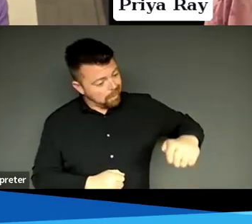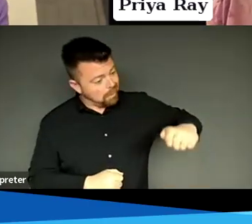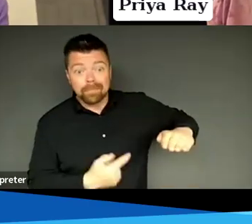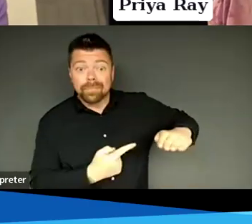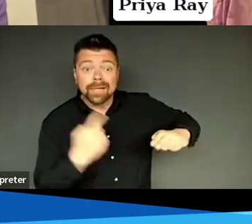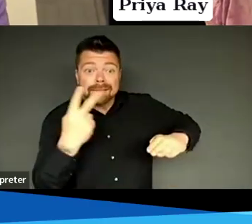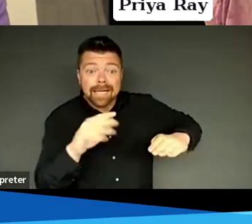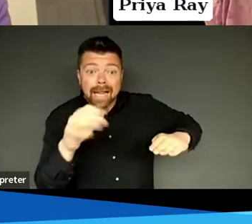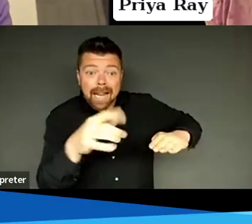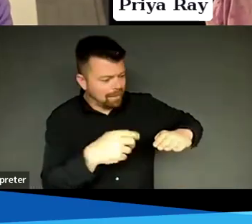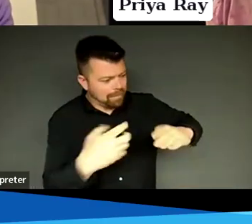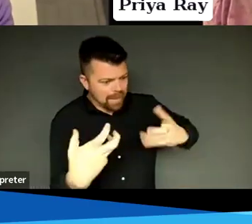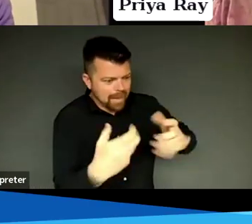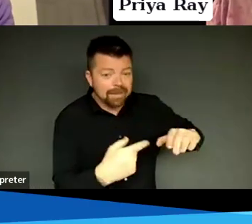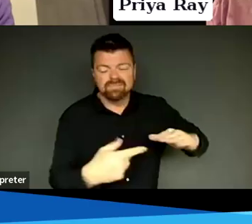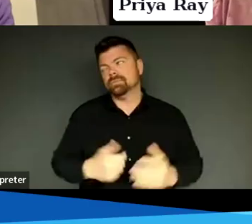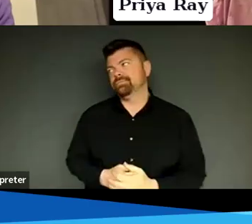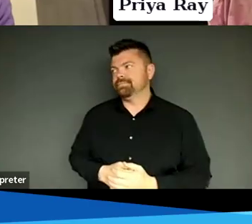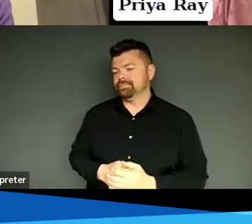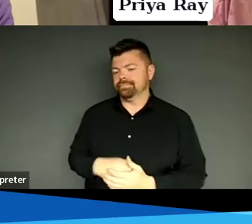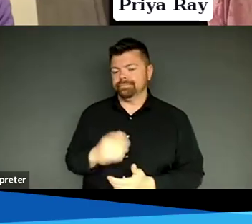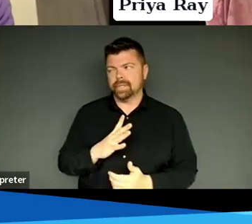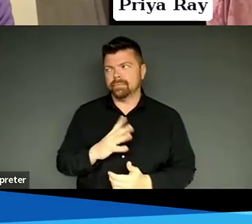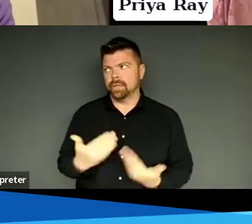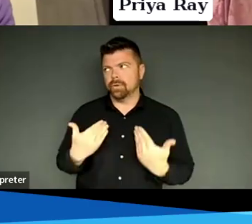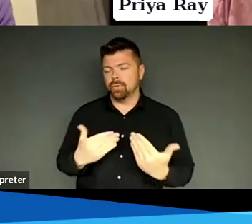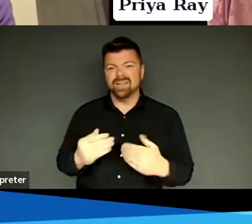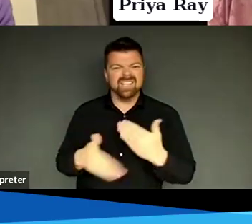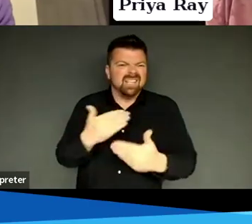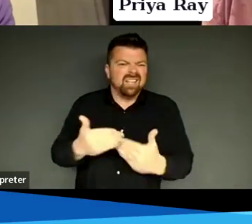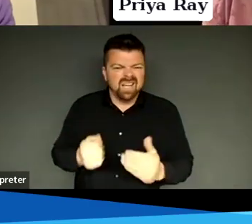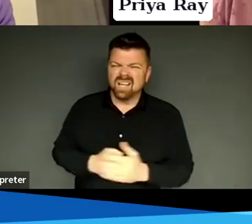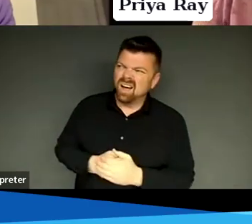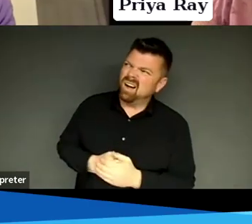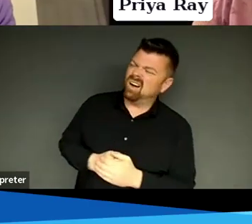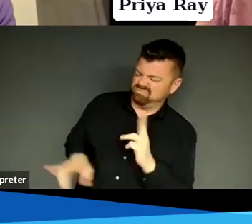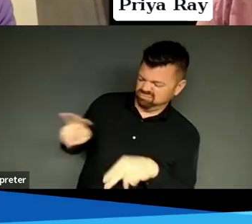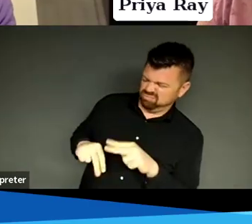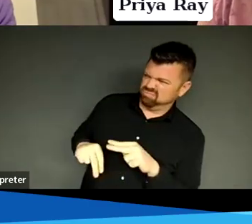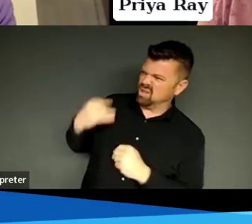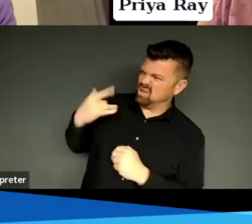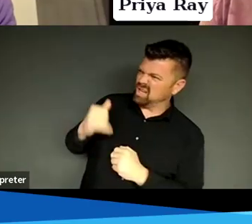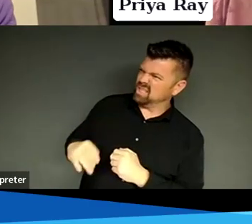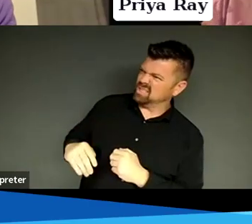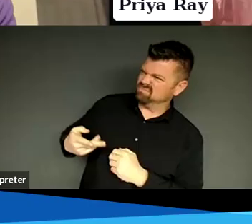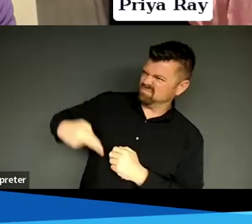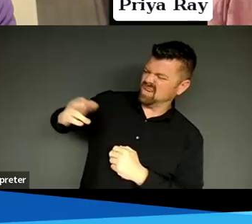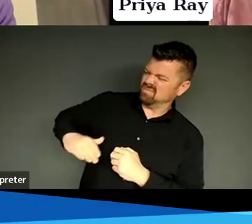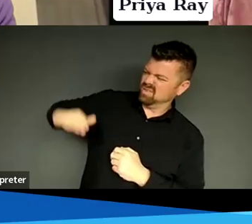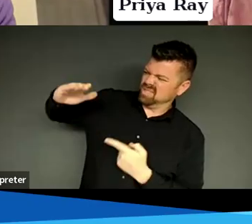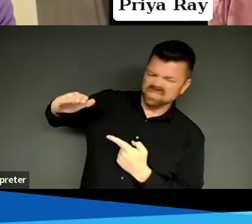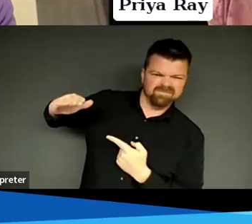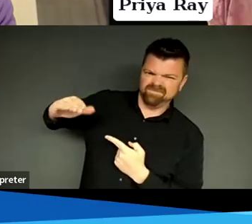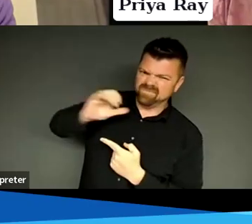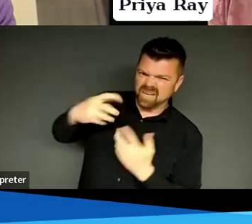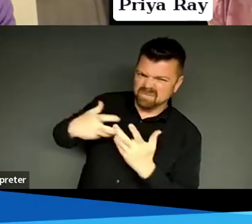And I was like, all right, I'll do it. But then when I went in, I was like, it's kind of higher than what you described to me. But I was like, all right,